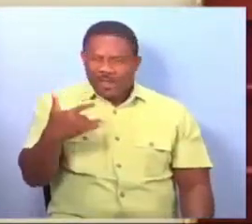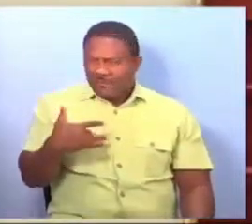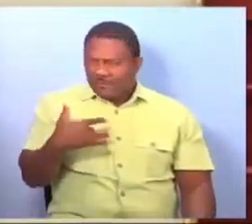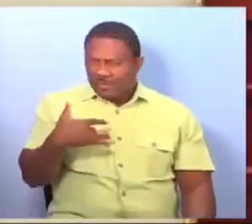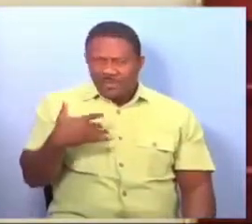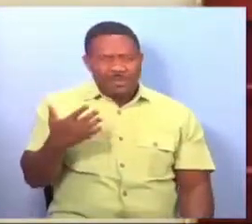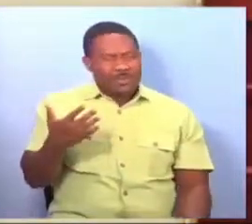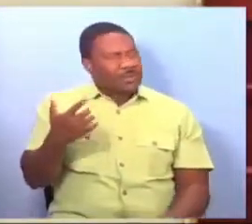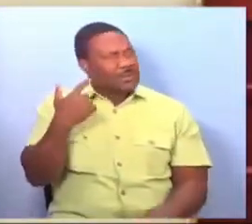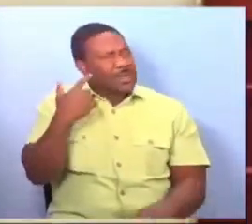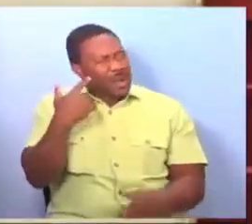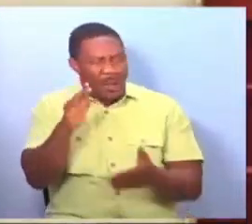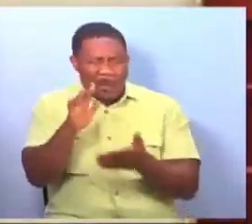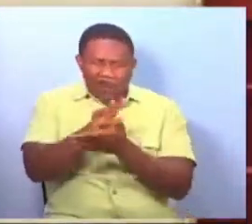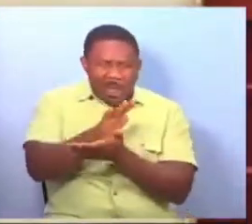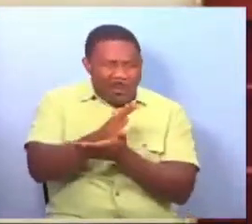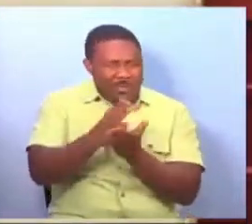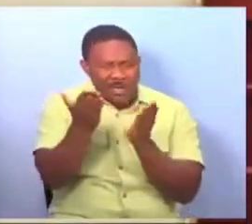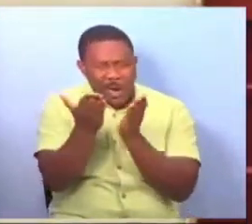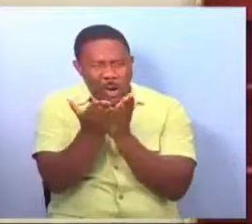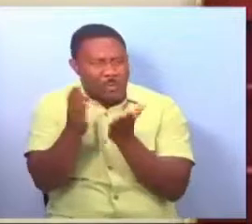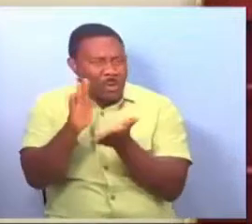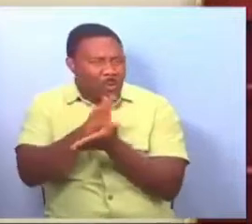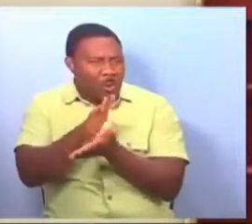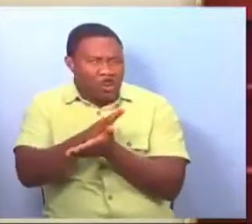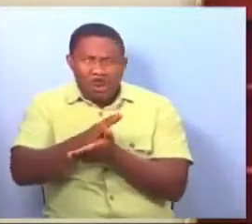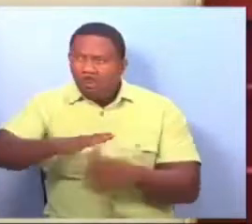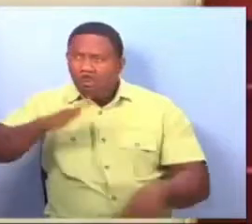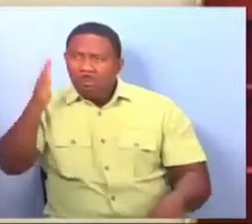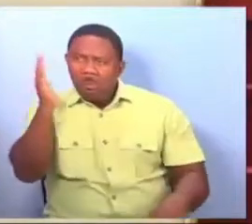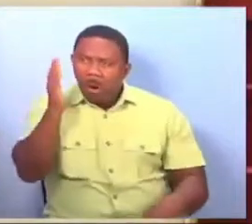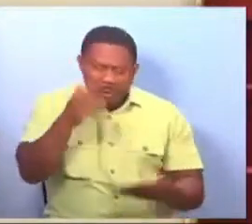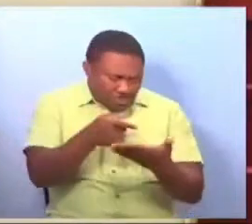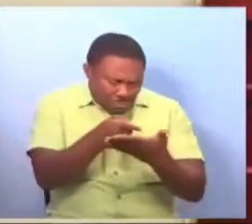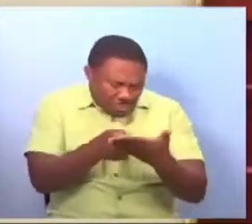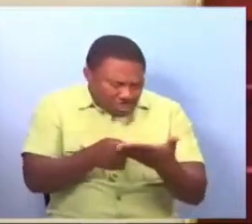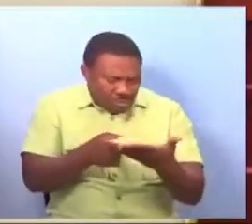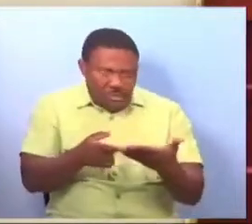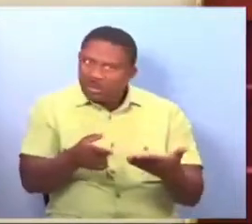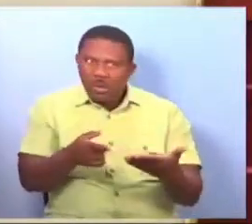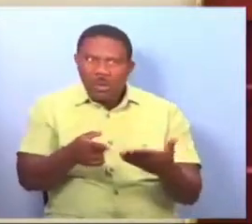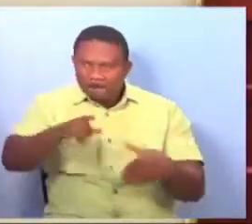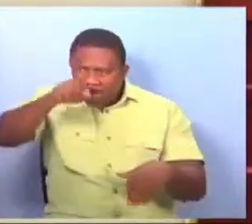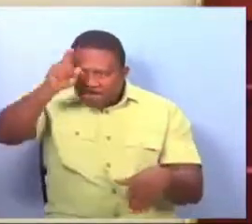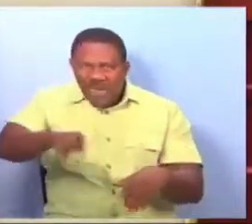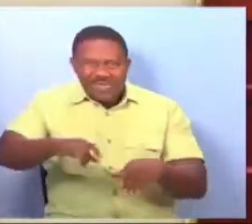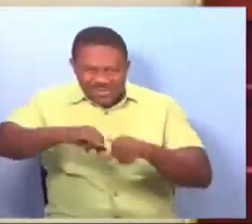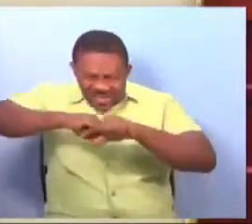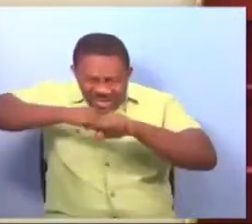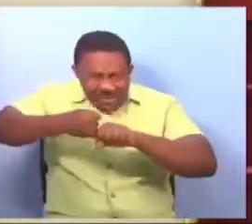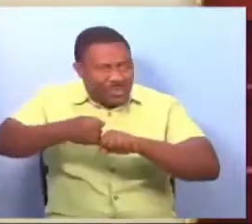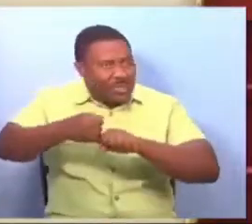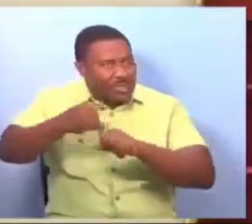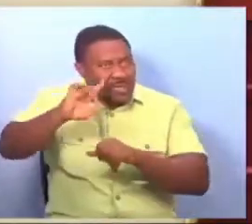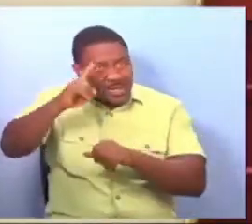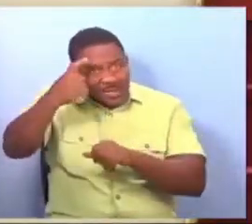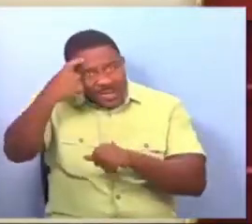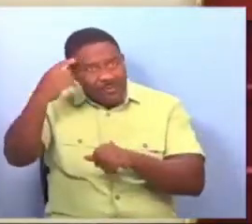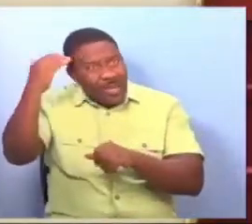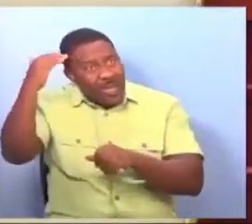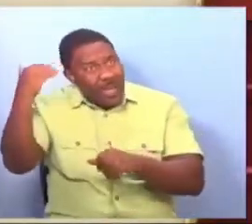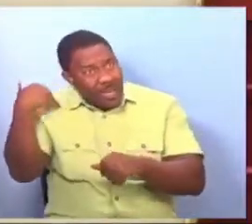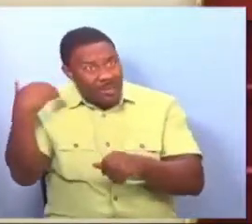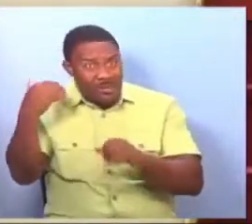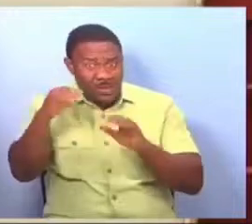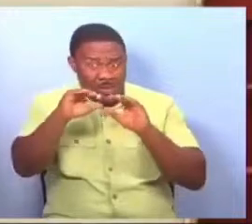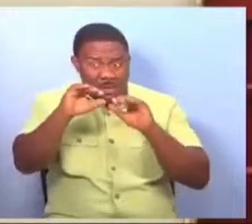pieces and papers that are churned out by members of the academia to implementation by government heads and agencies. Because